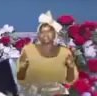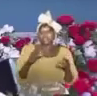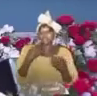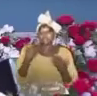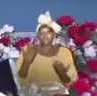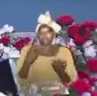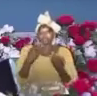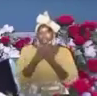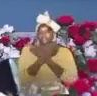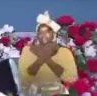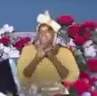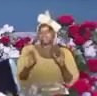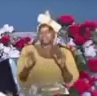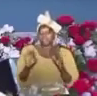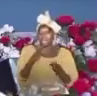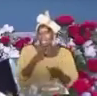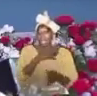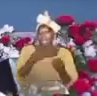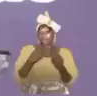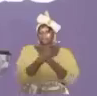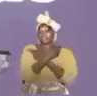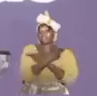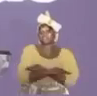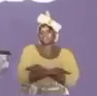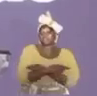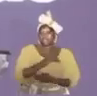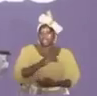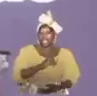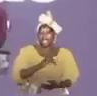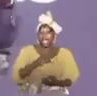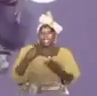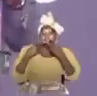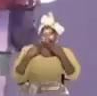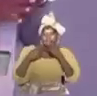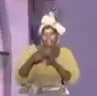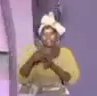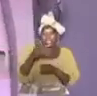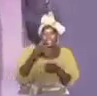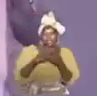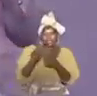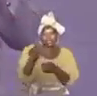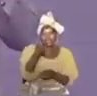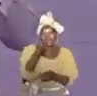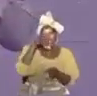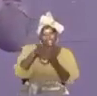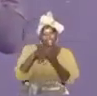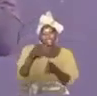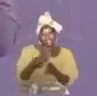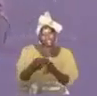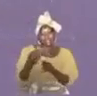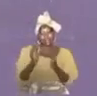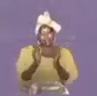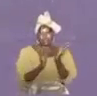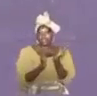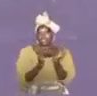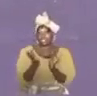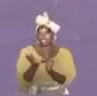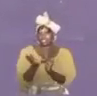side. But can I start tonight by prophesying over someone that in the name of Jesus, the Son of the Living